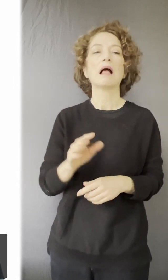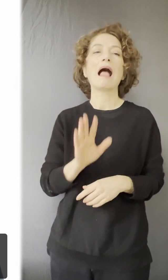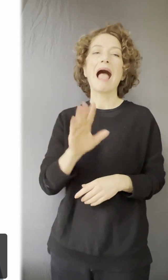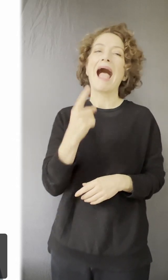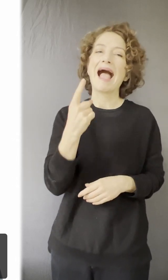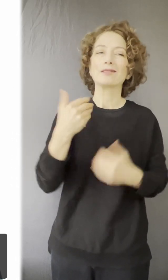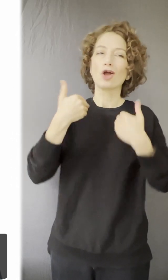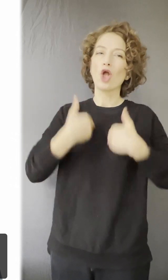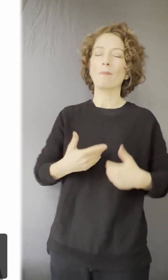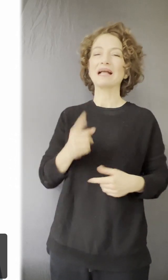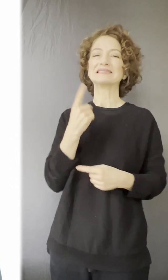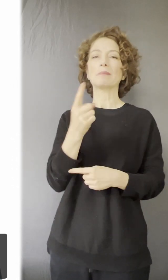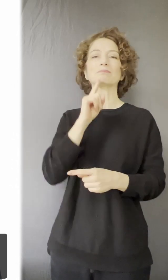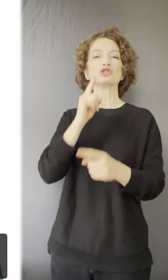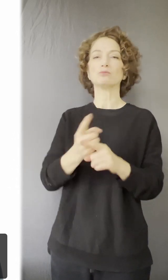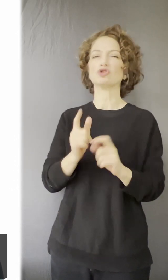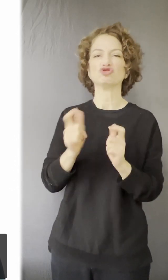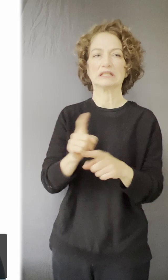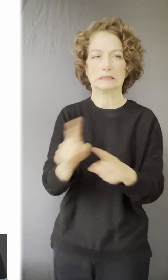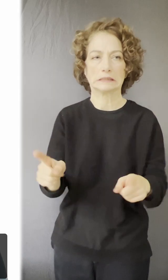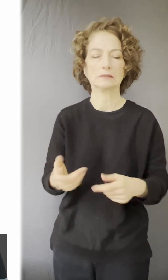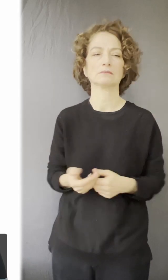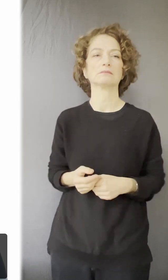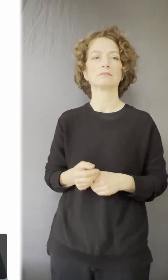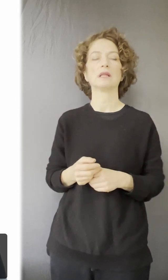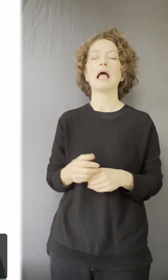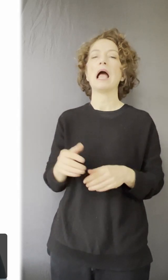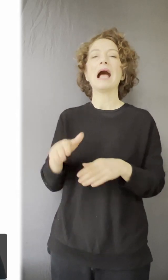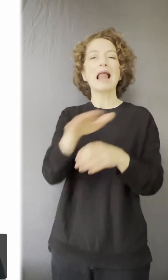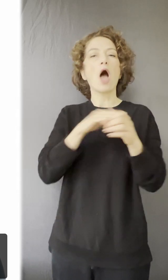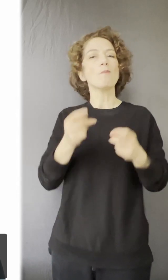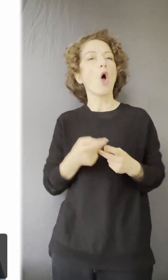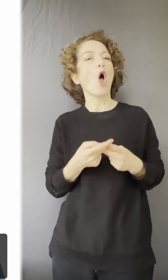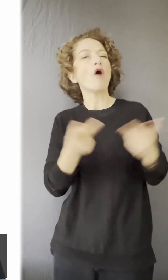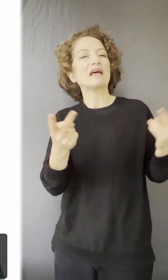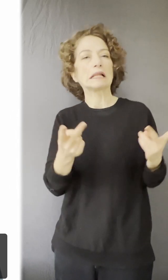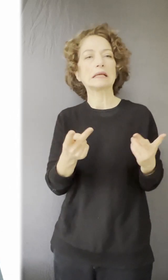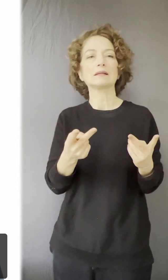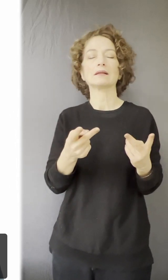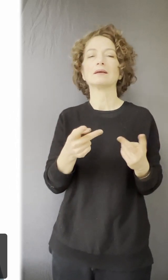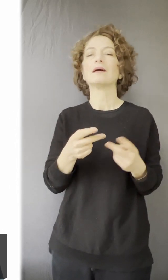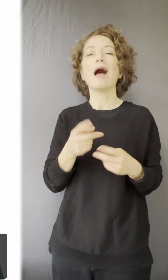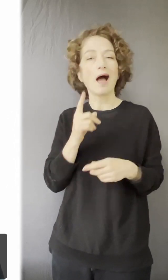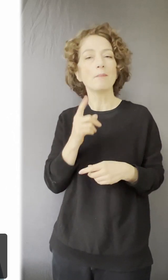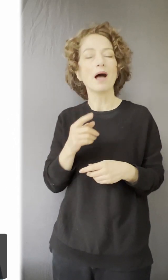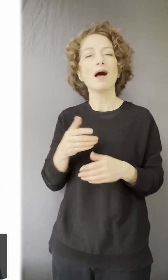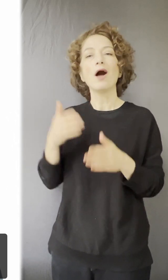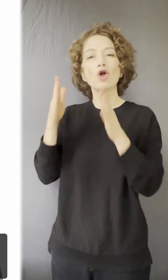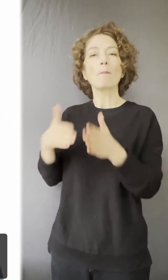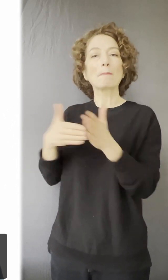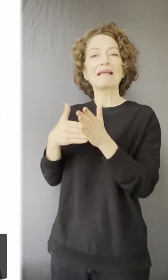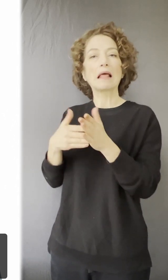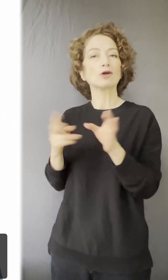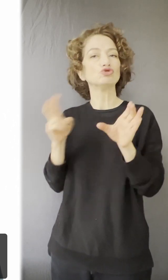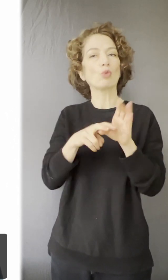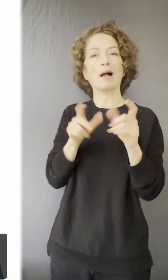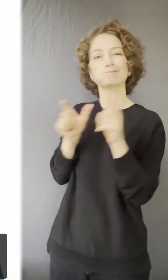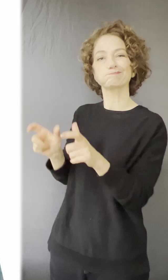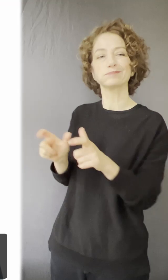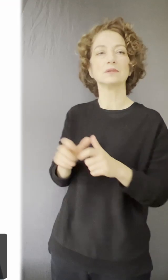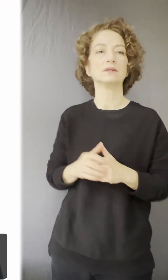bodily autonomy, not making public spaces accessible for disabled people, and wrongful